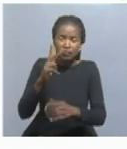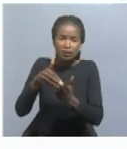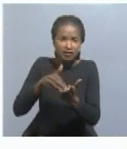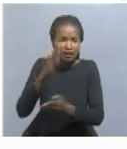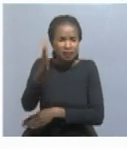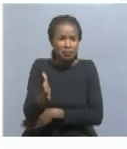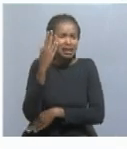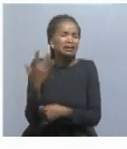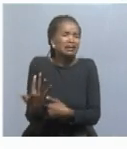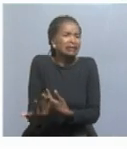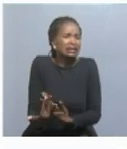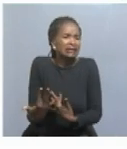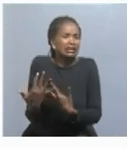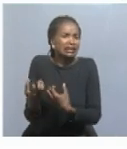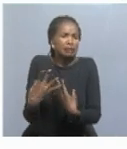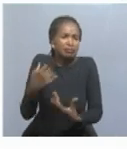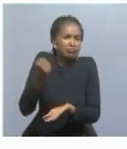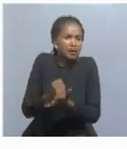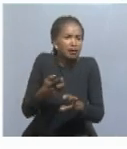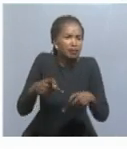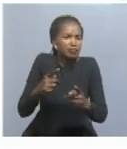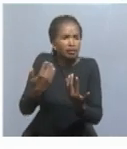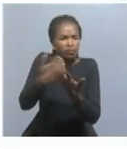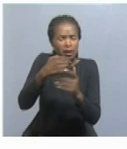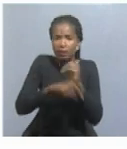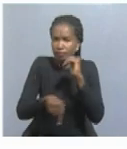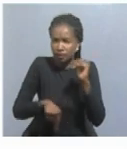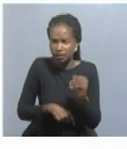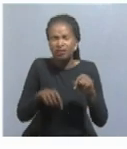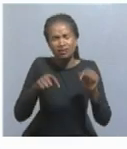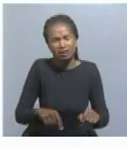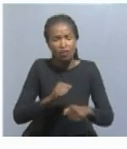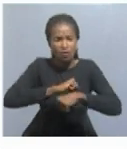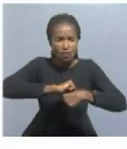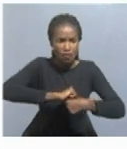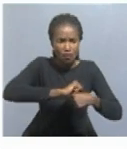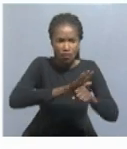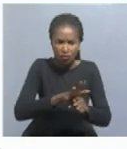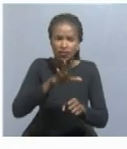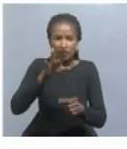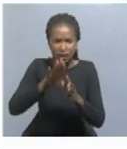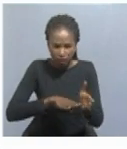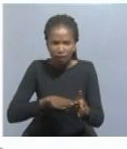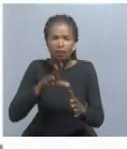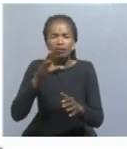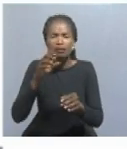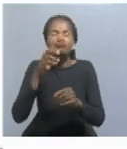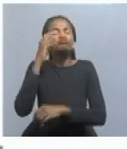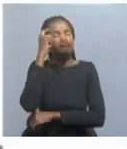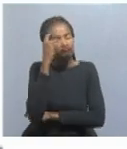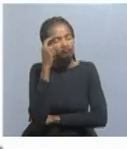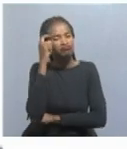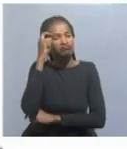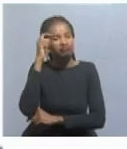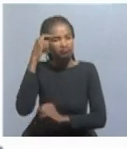COVID-19, but it's for us then to take advantage of those opportunities and really coordinating that at the regional